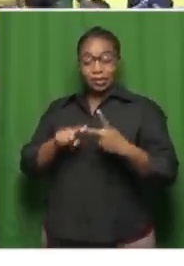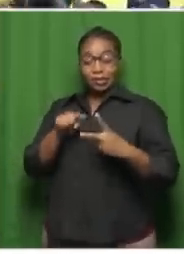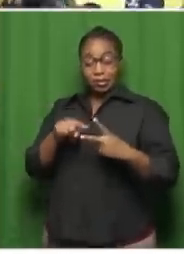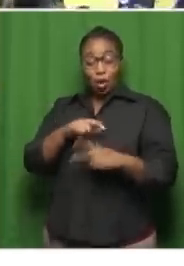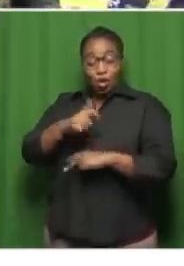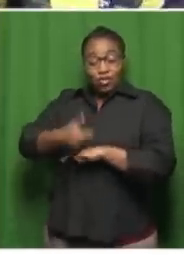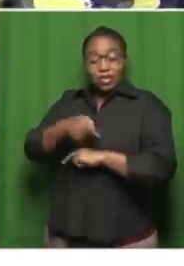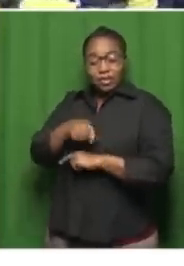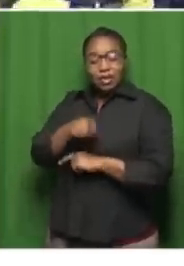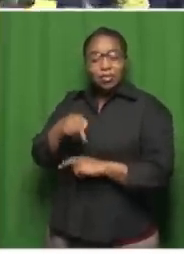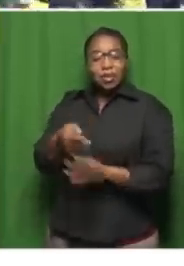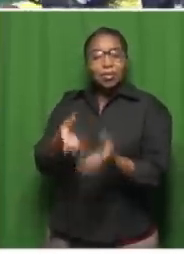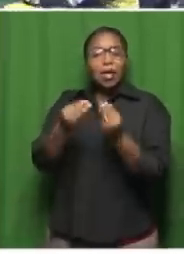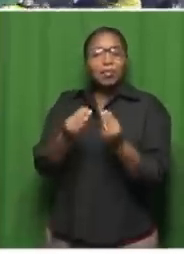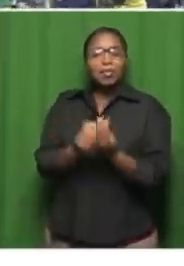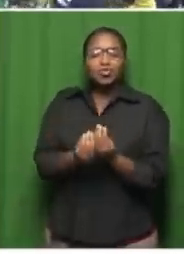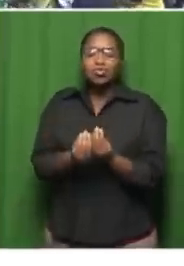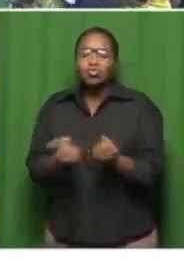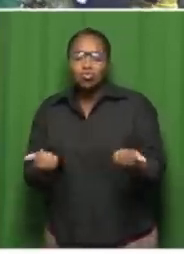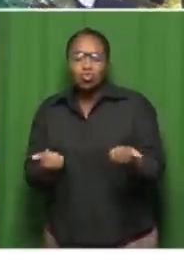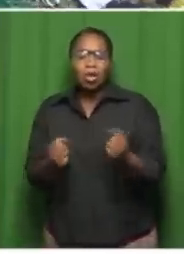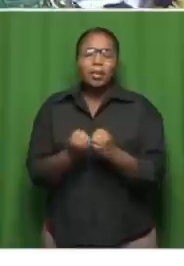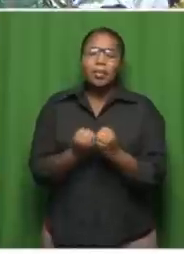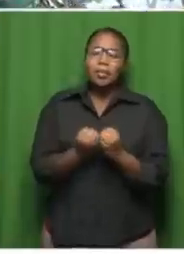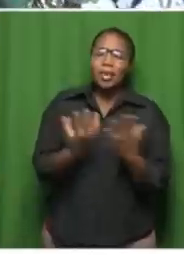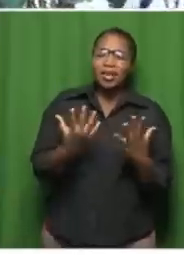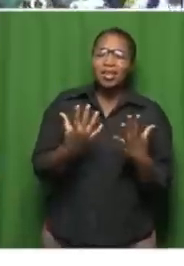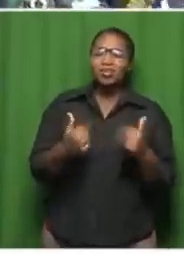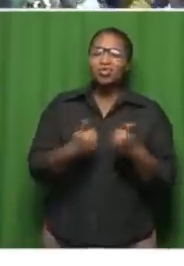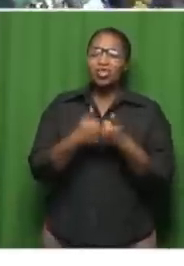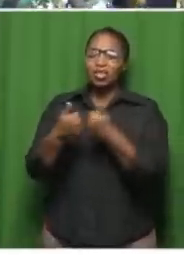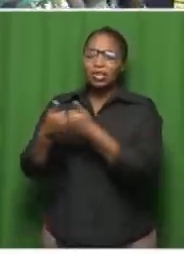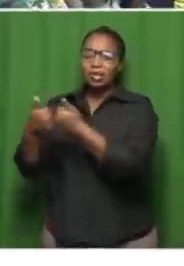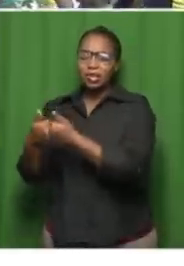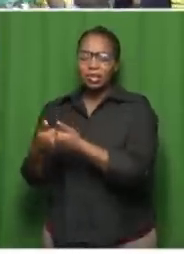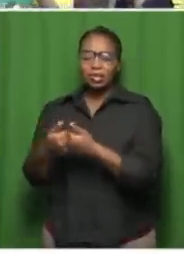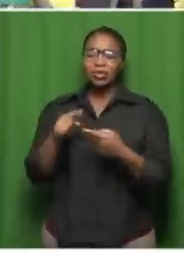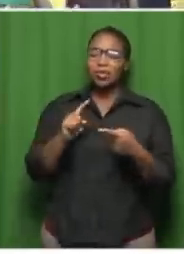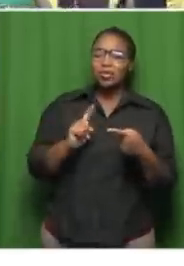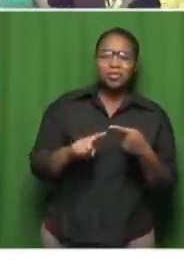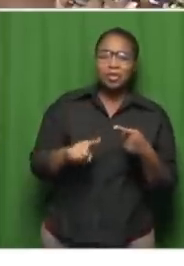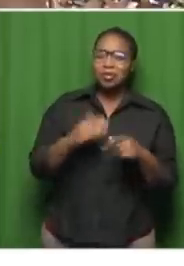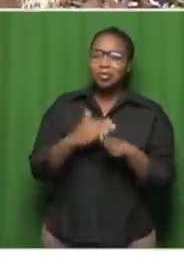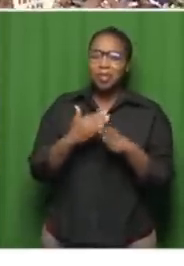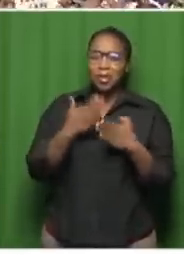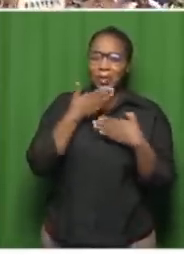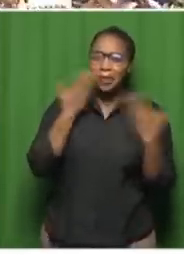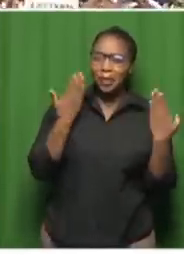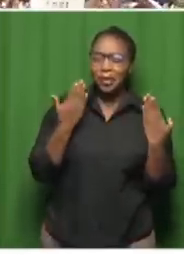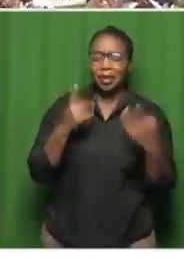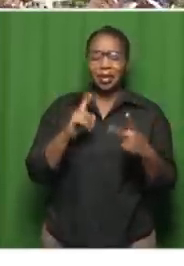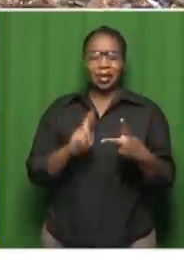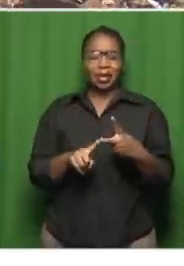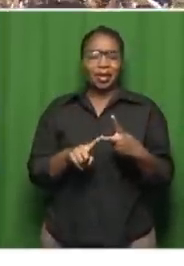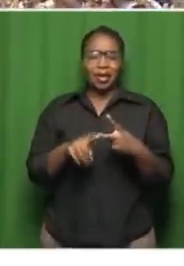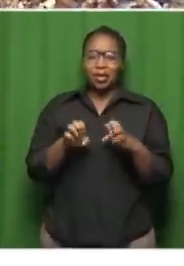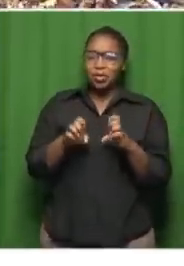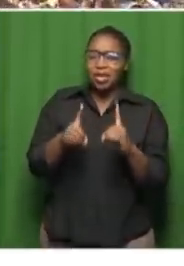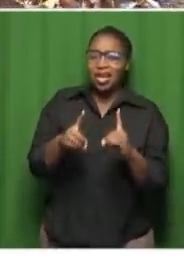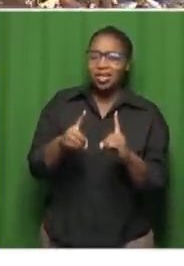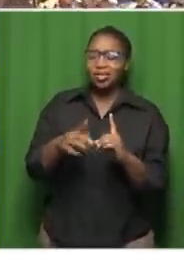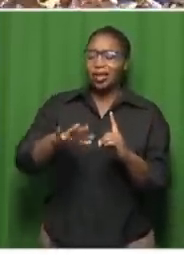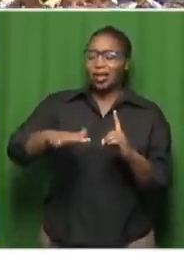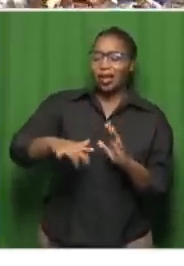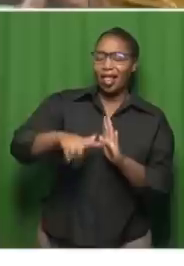will deal with many of the challenges, unemployment, the energy crisis in this country, but also a highly